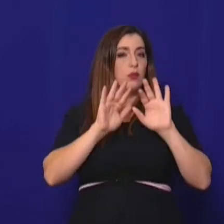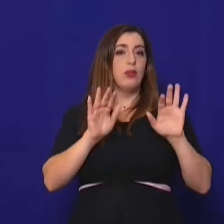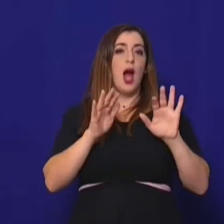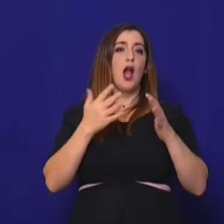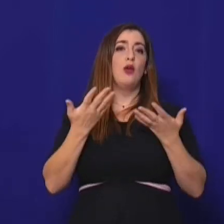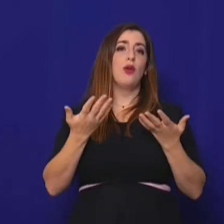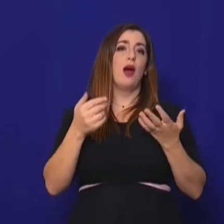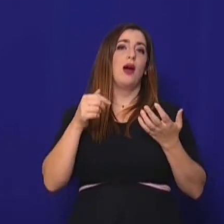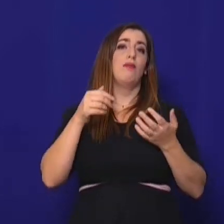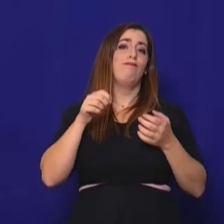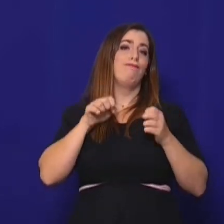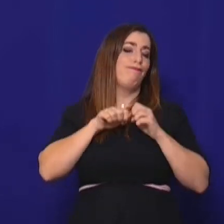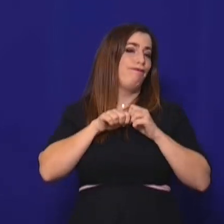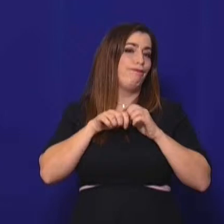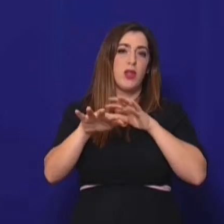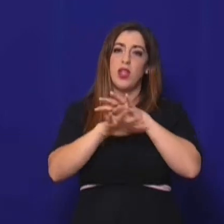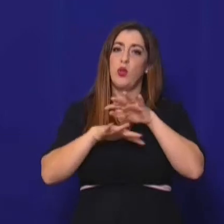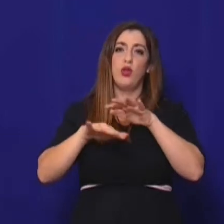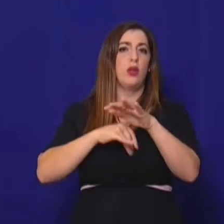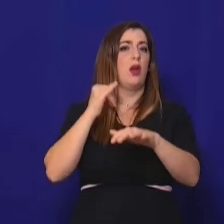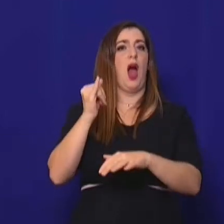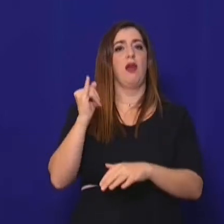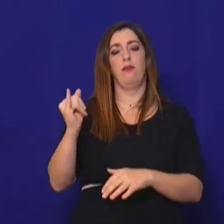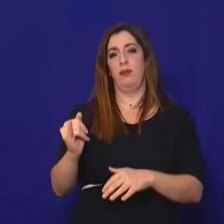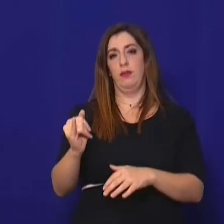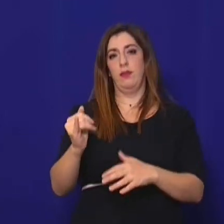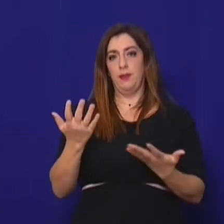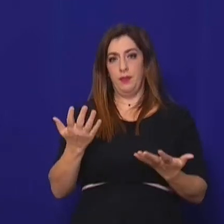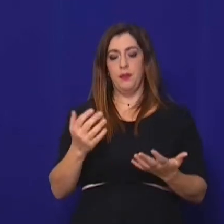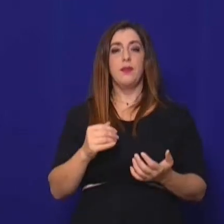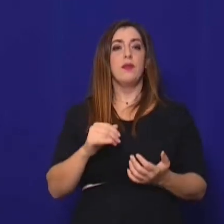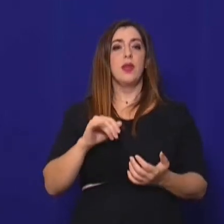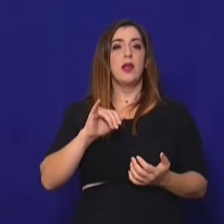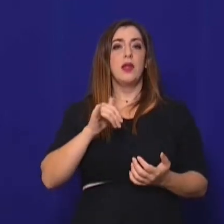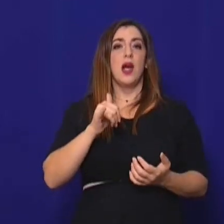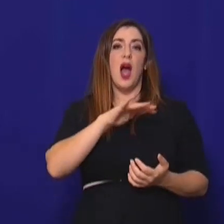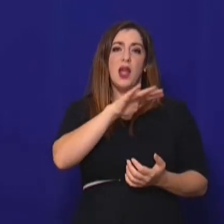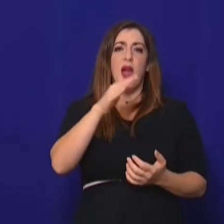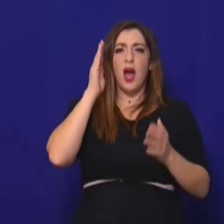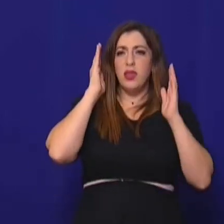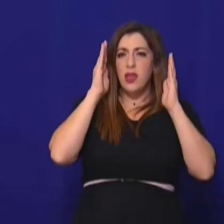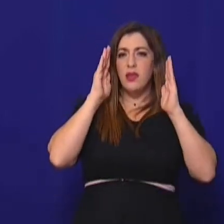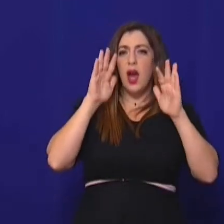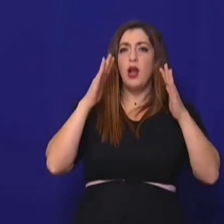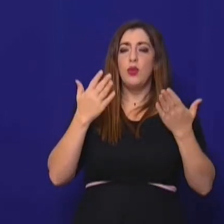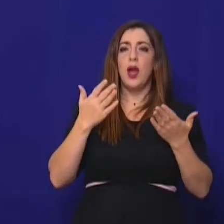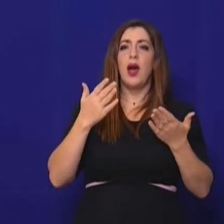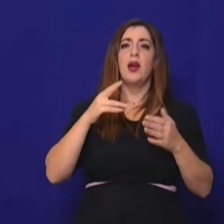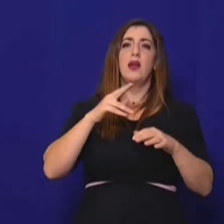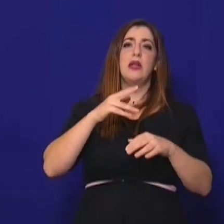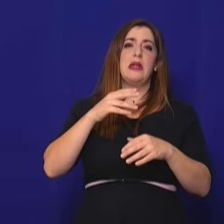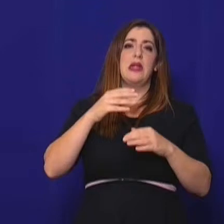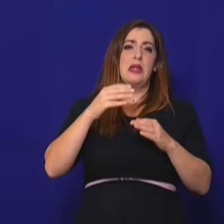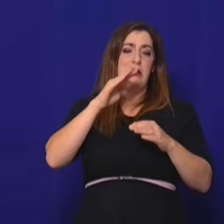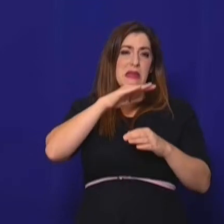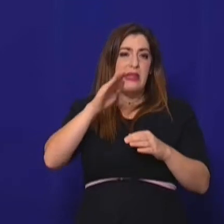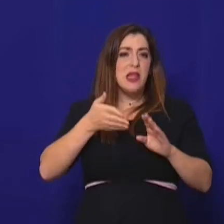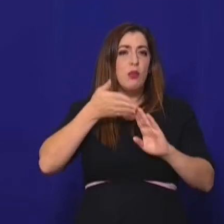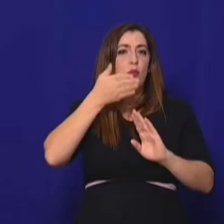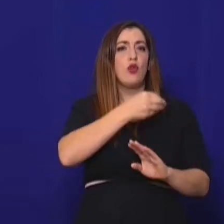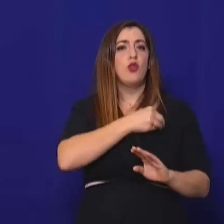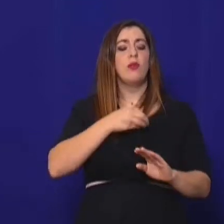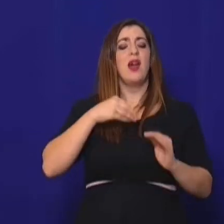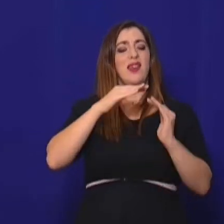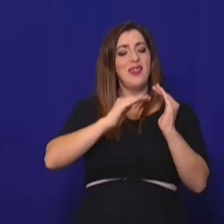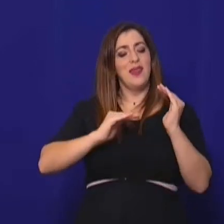is-sitwazzjoni u nevitaw dawn il-ħafna nies li qed jidħlu l-isptar u l-ħafna nies li jkunu qegħdin imutu. Ftakru li kull